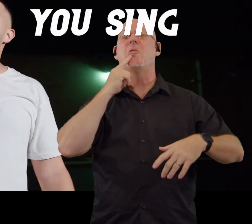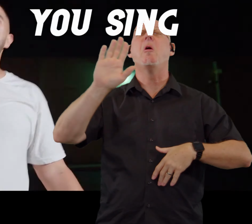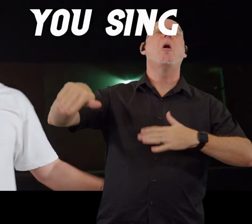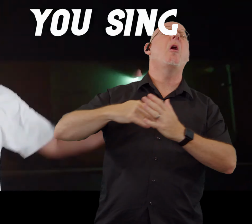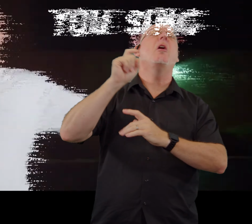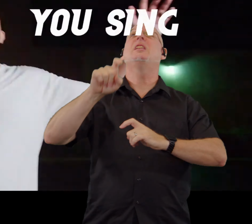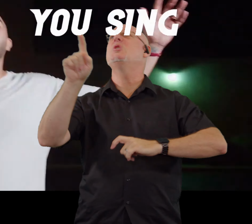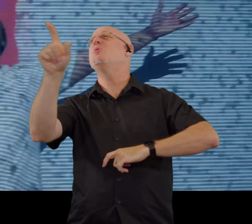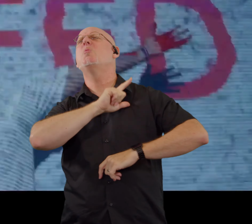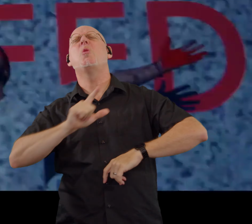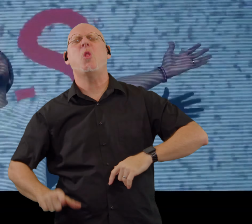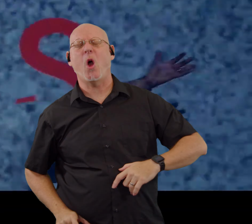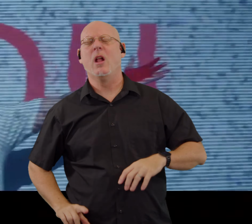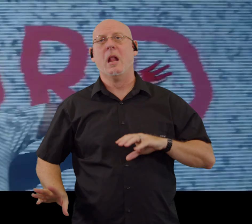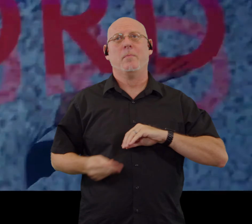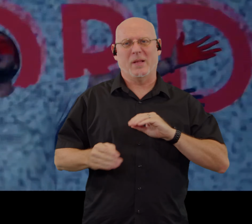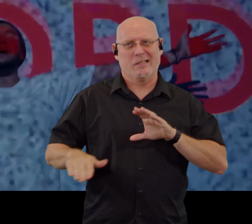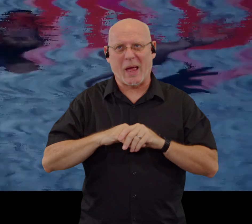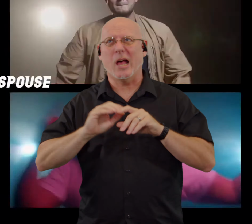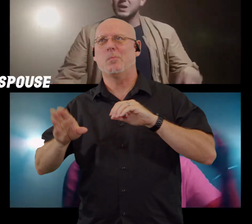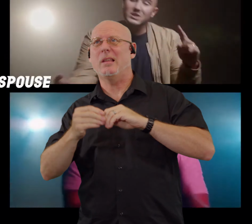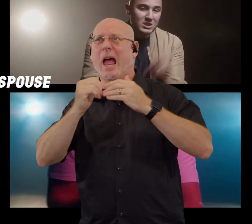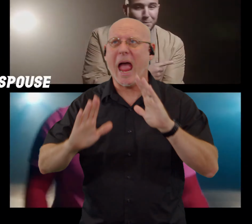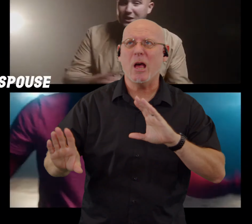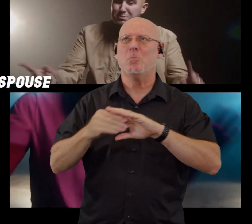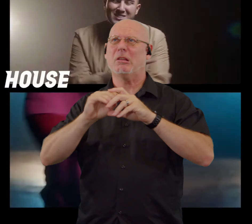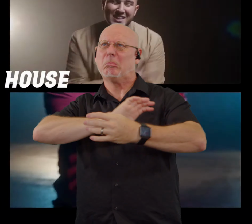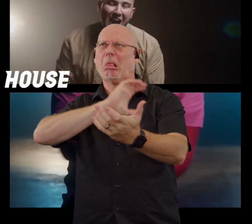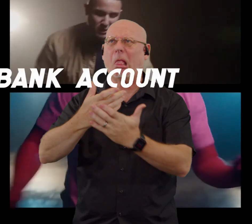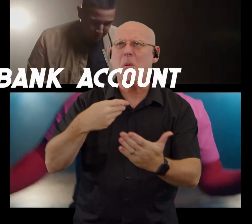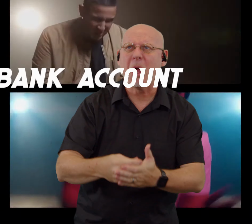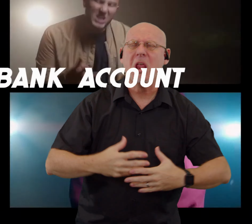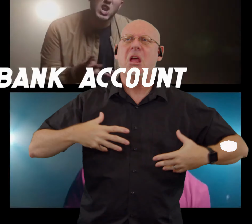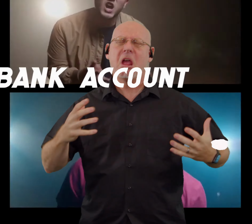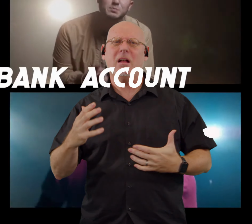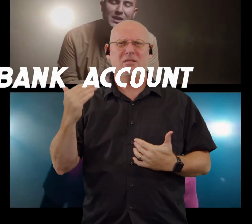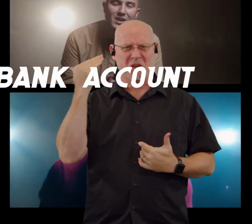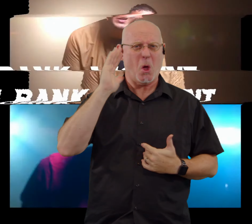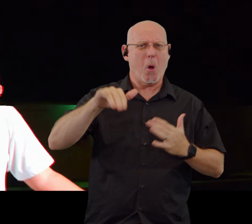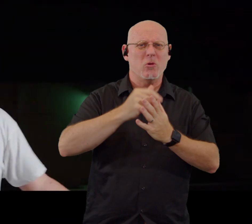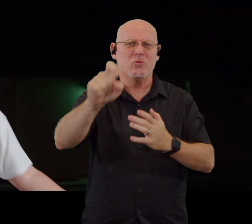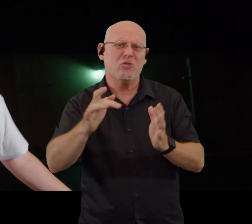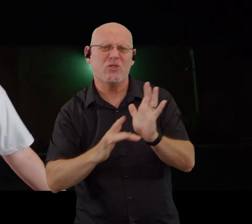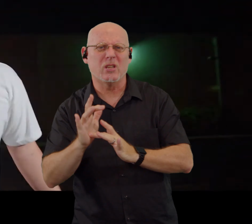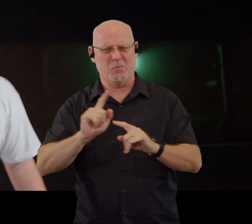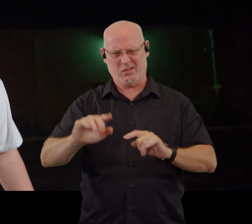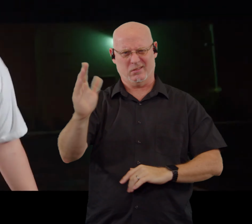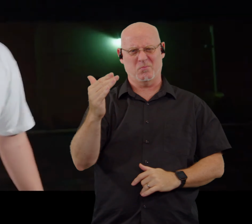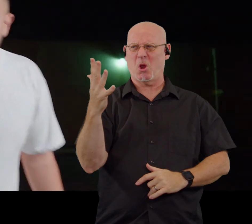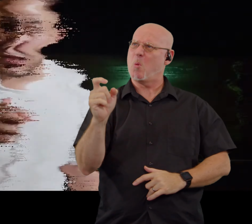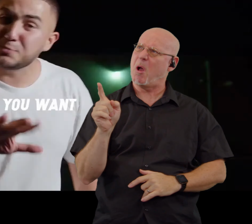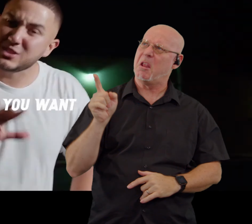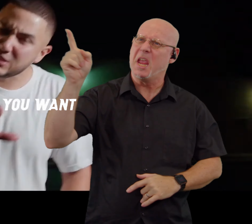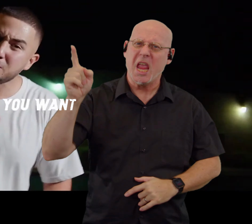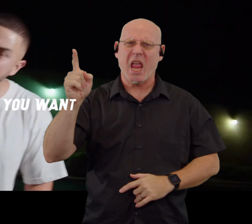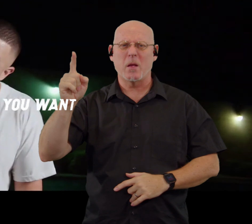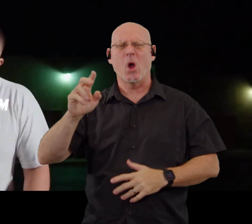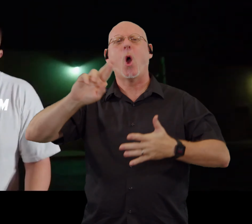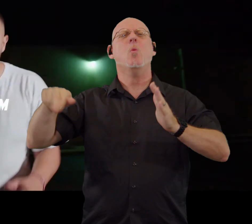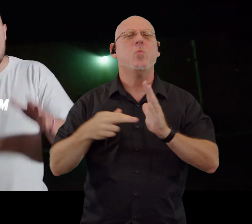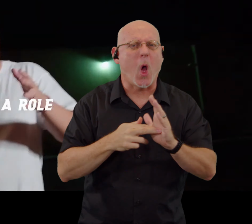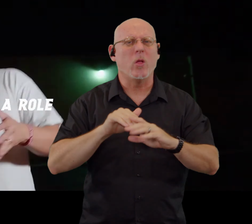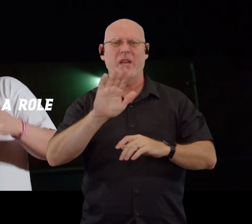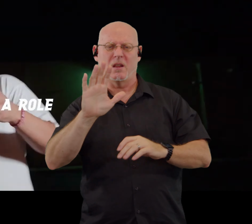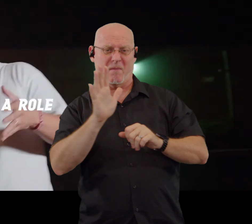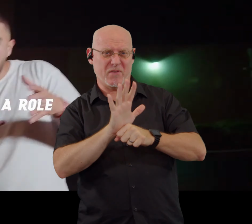needs more, you sing, all I need is you, Lord. Plus a spouse, plus a house, plus a large bank account. I know all you need is Jesus, but seems you